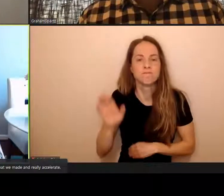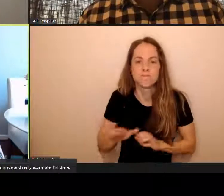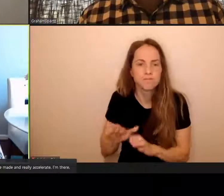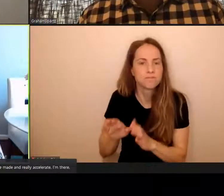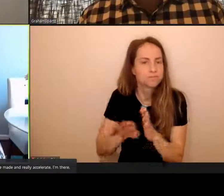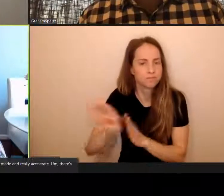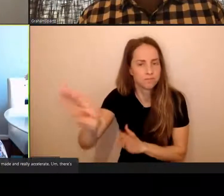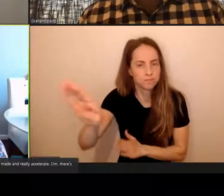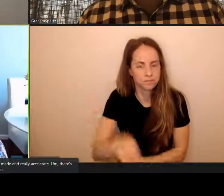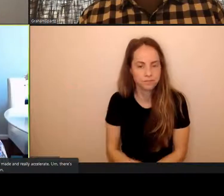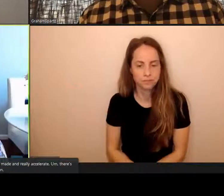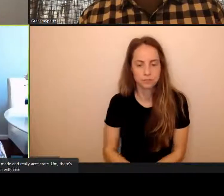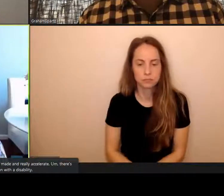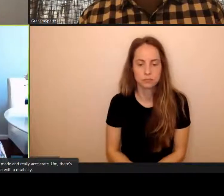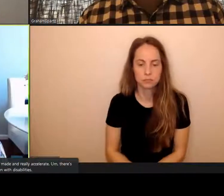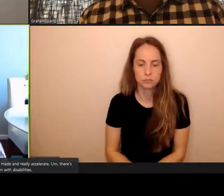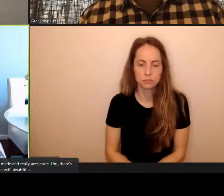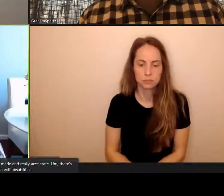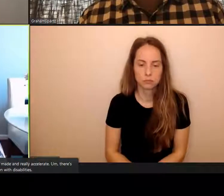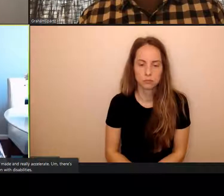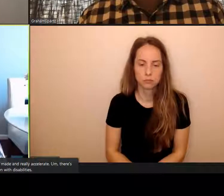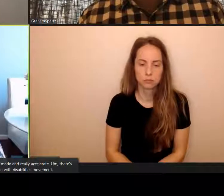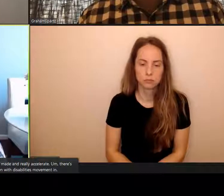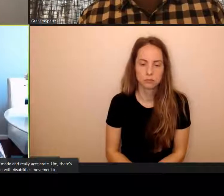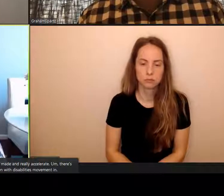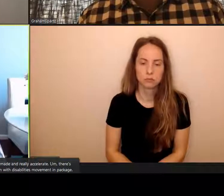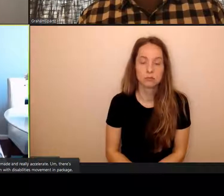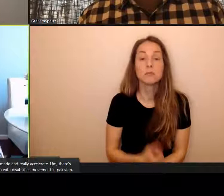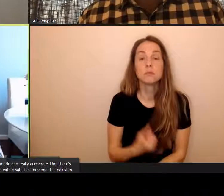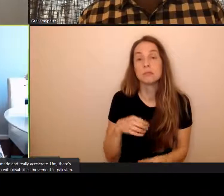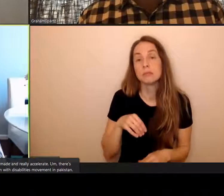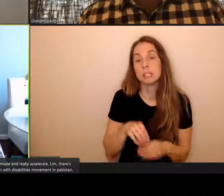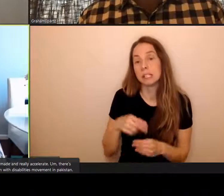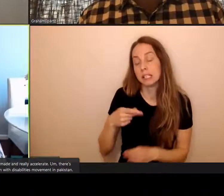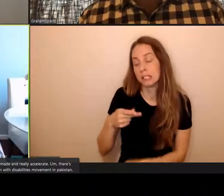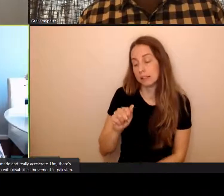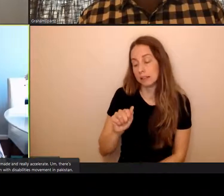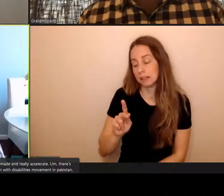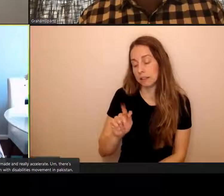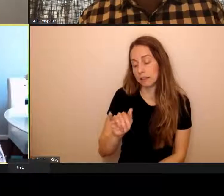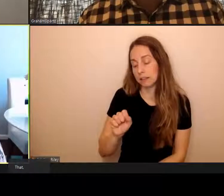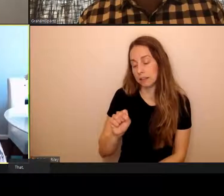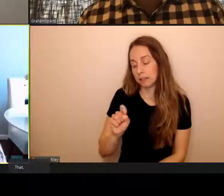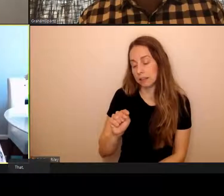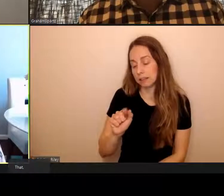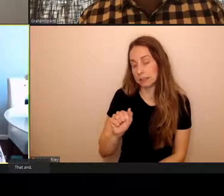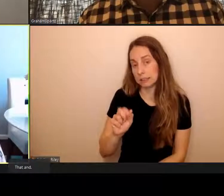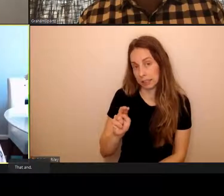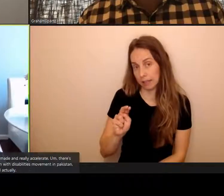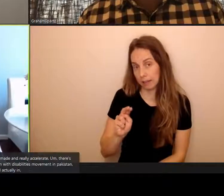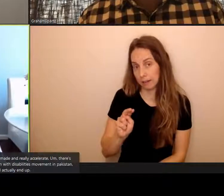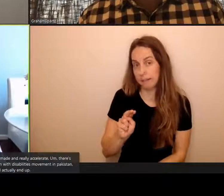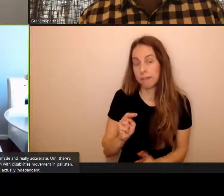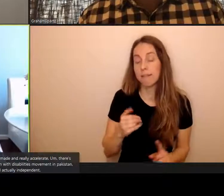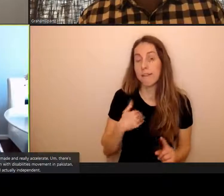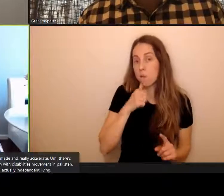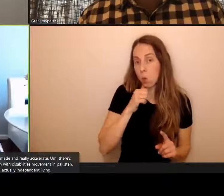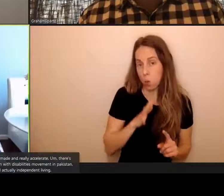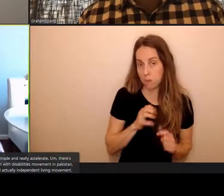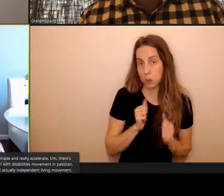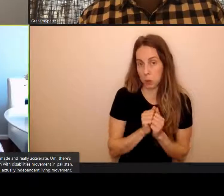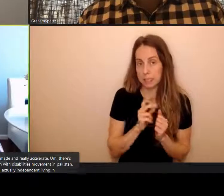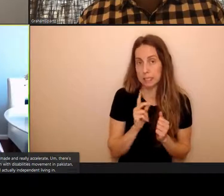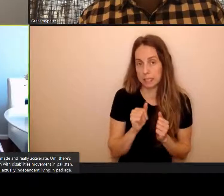There's a women with disabilities movement in Pakistan that, and actually an independent living movement